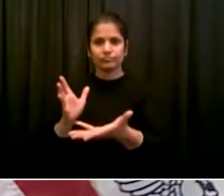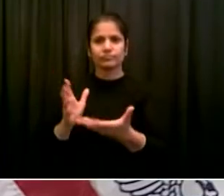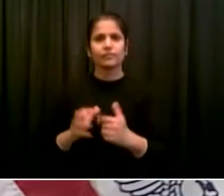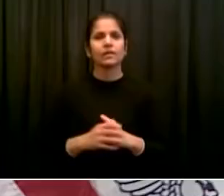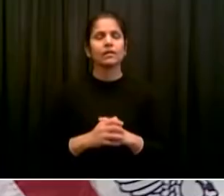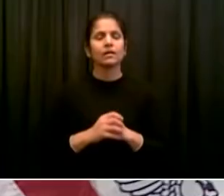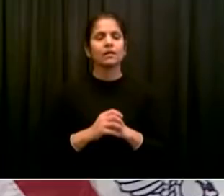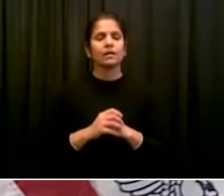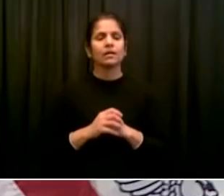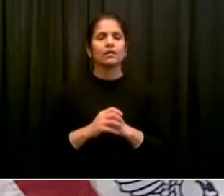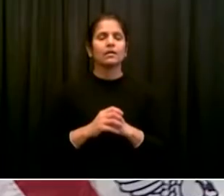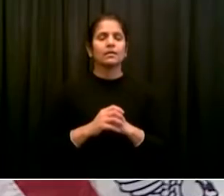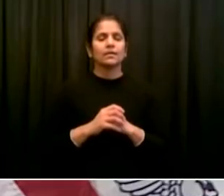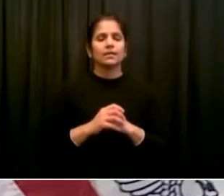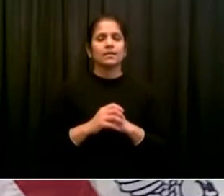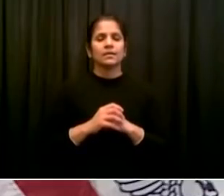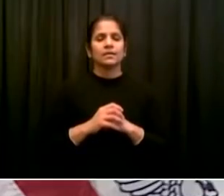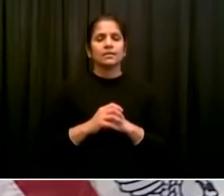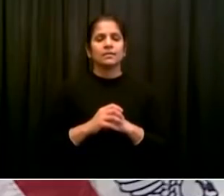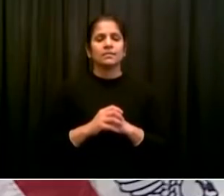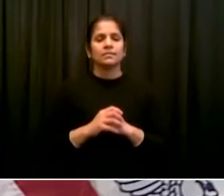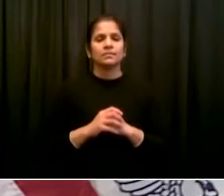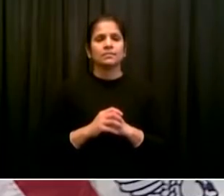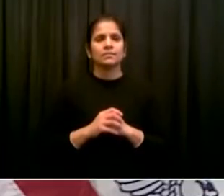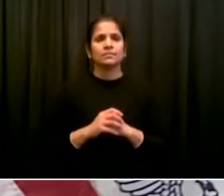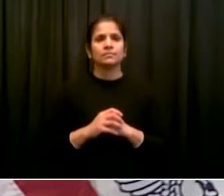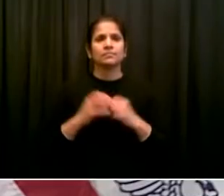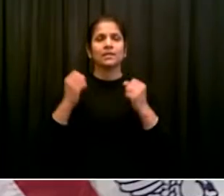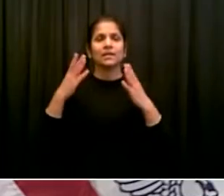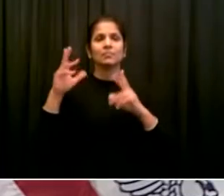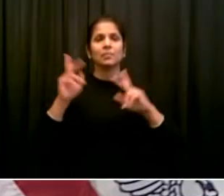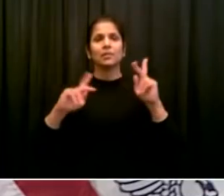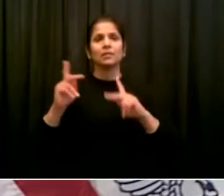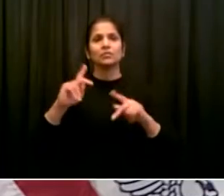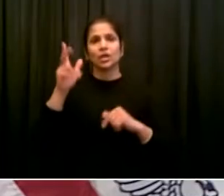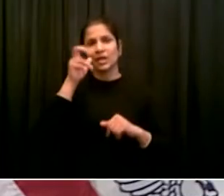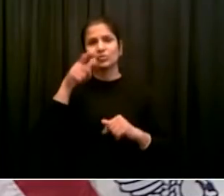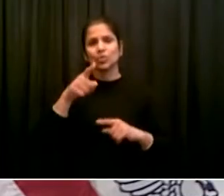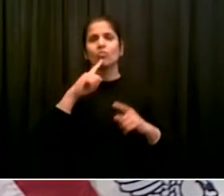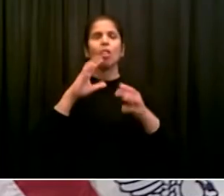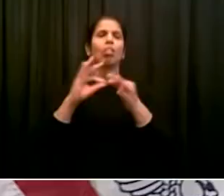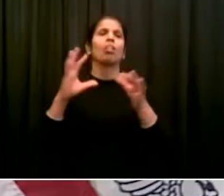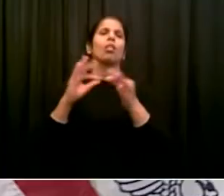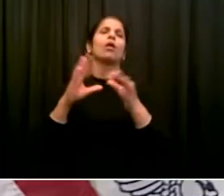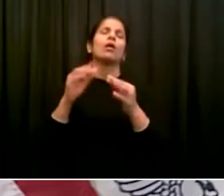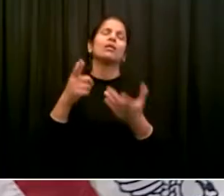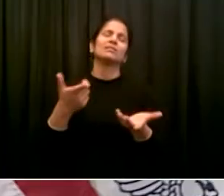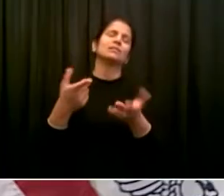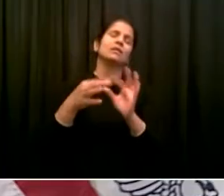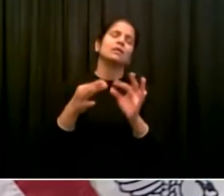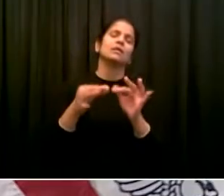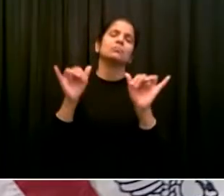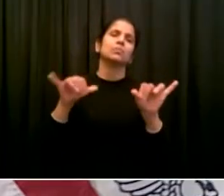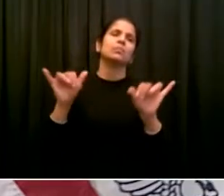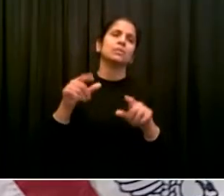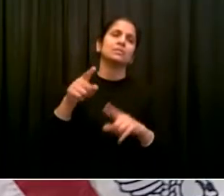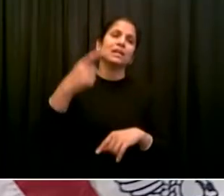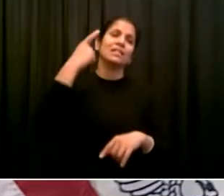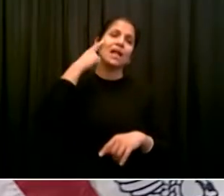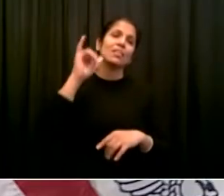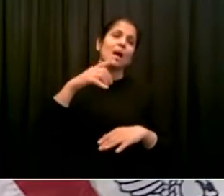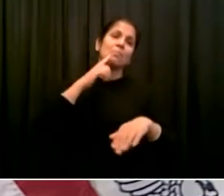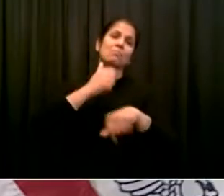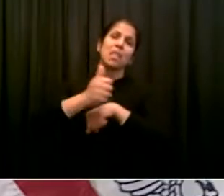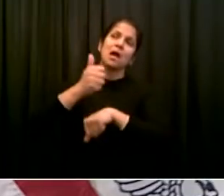that a lot of these people in the community, when they hear you talk this way, they think that what you're blaming